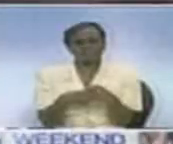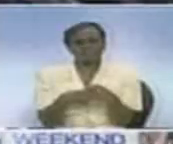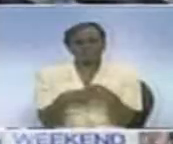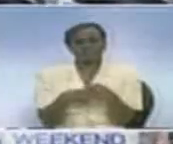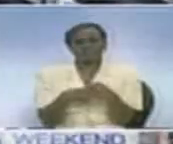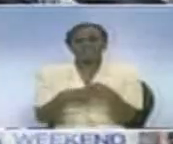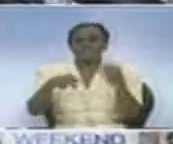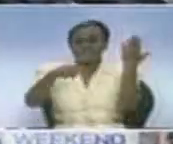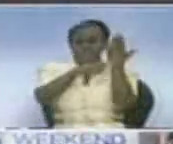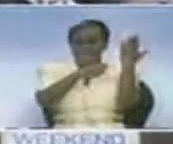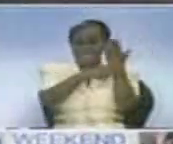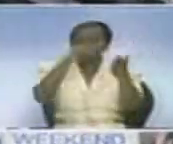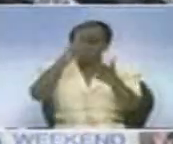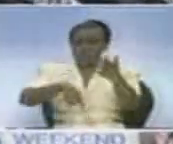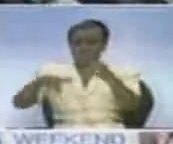Inaitwa